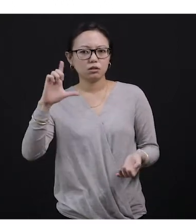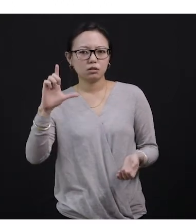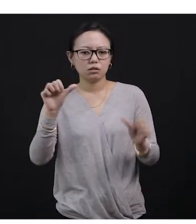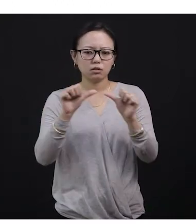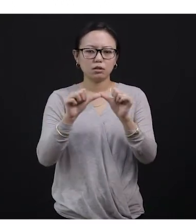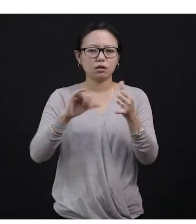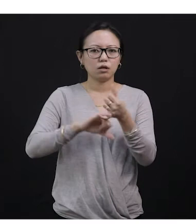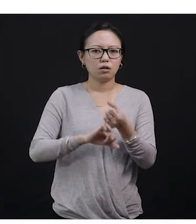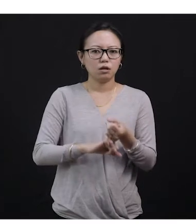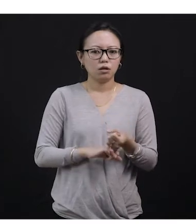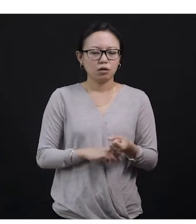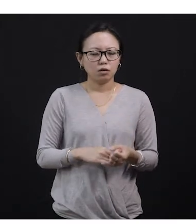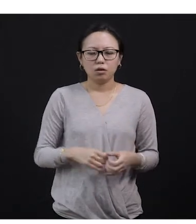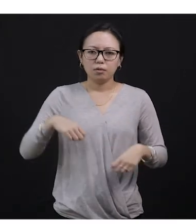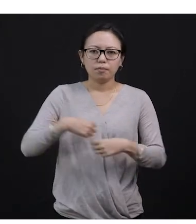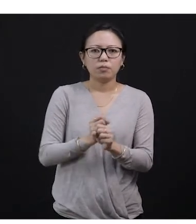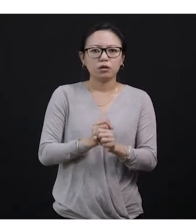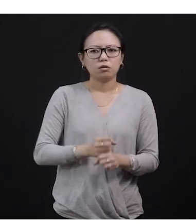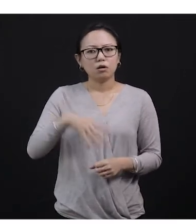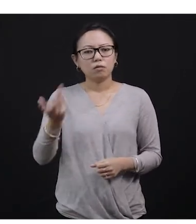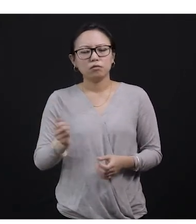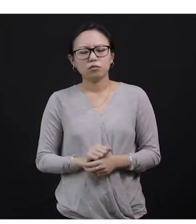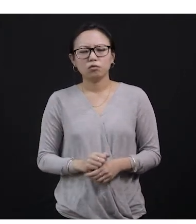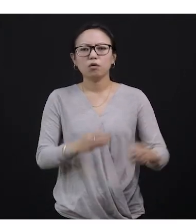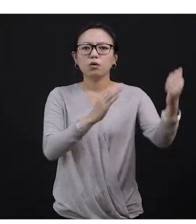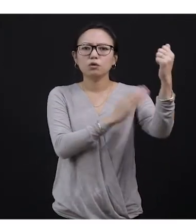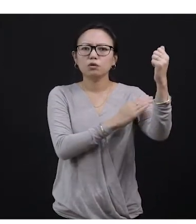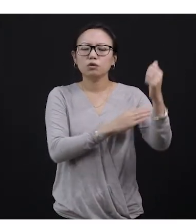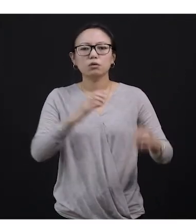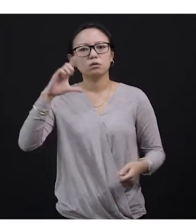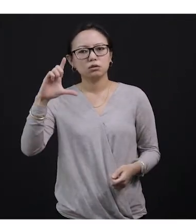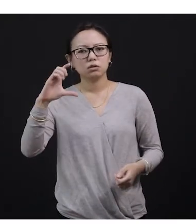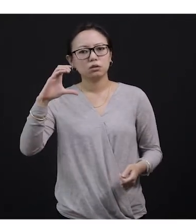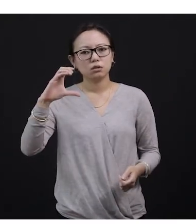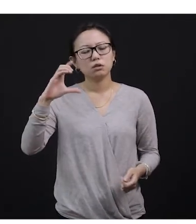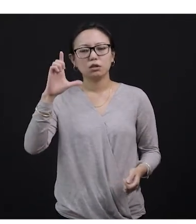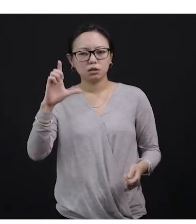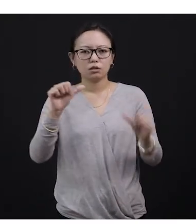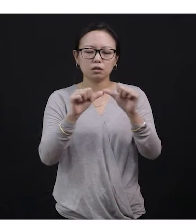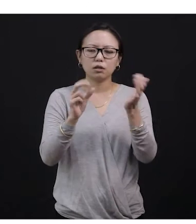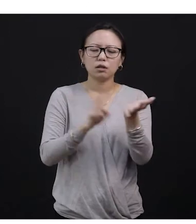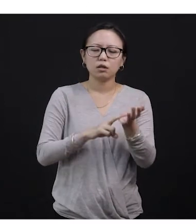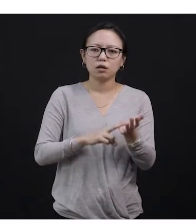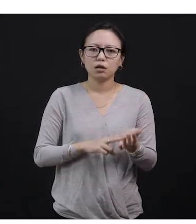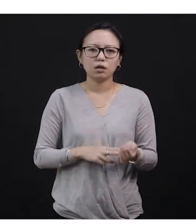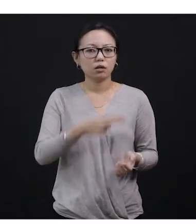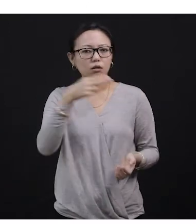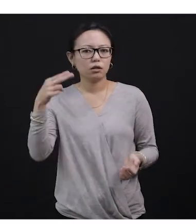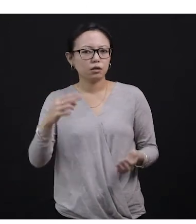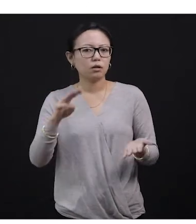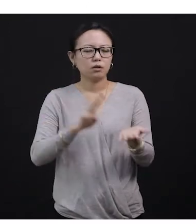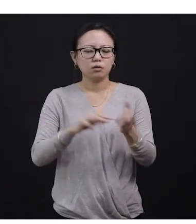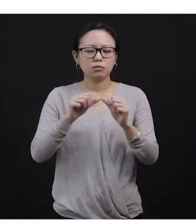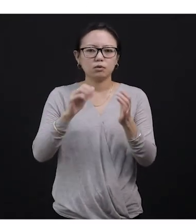as Mahajanapadas. All right. Now, talking about this clan and